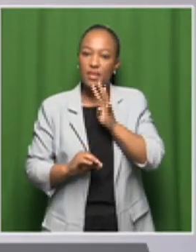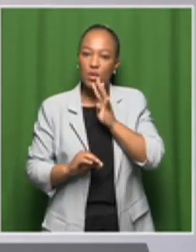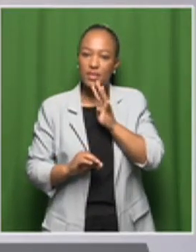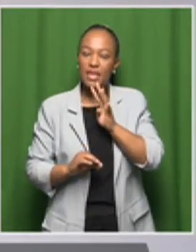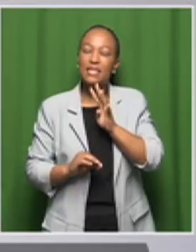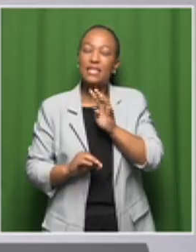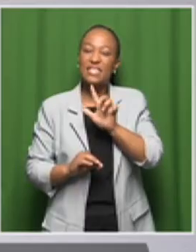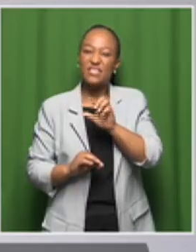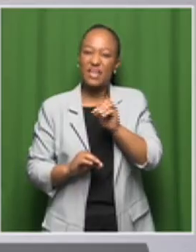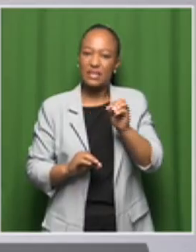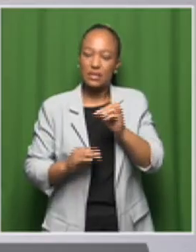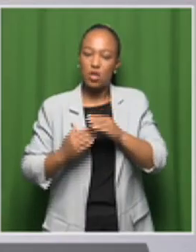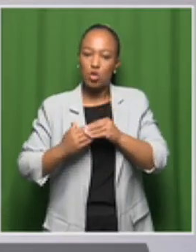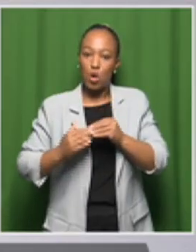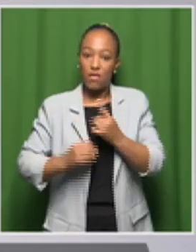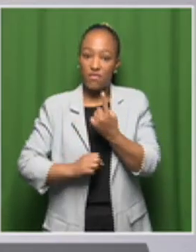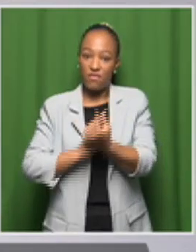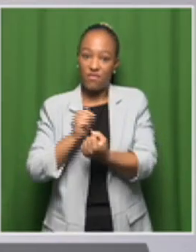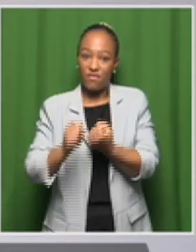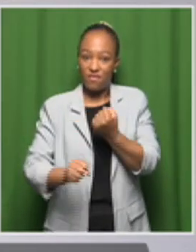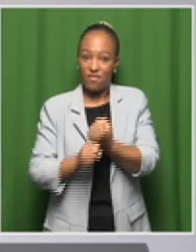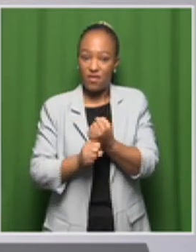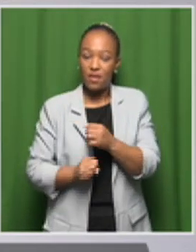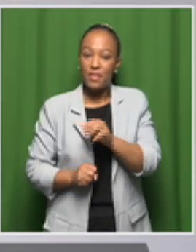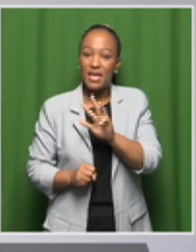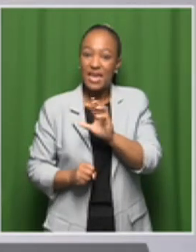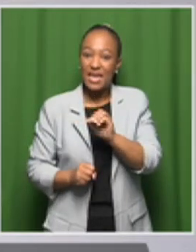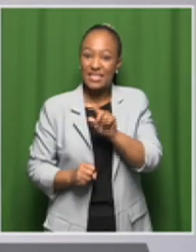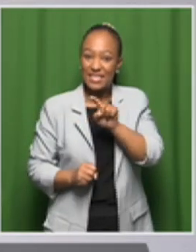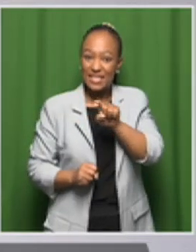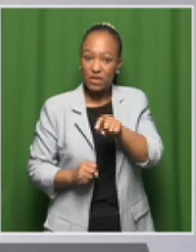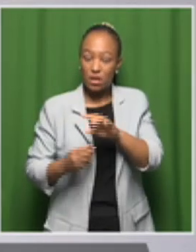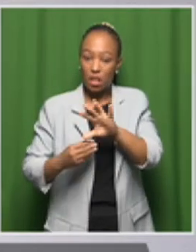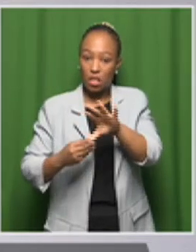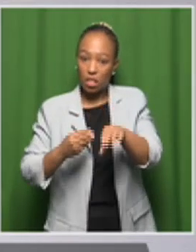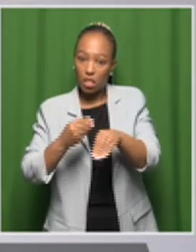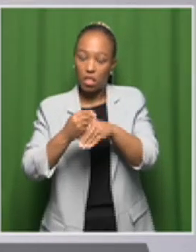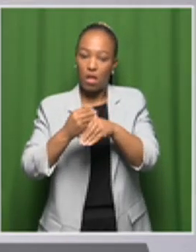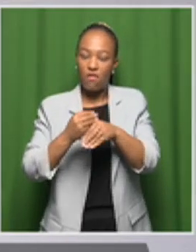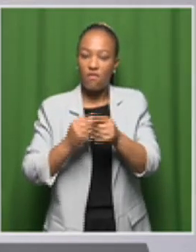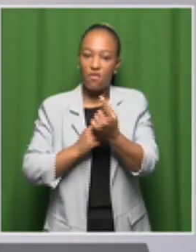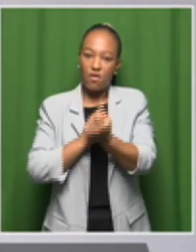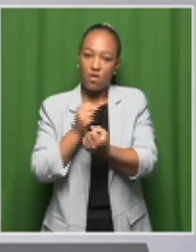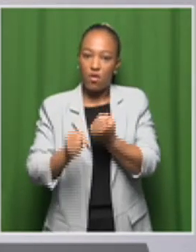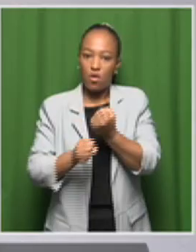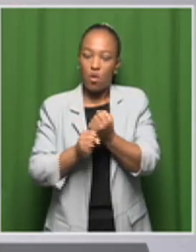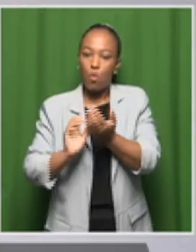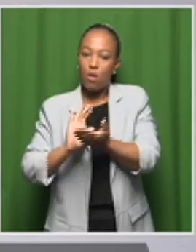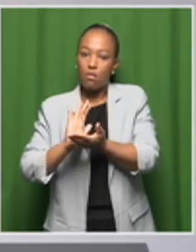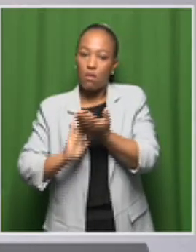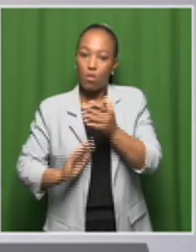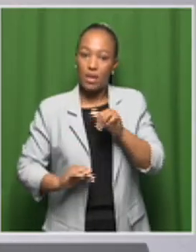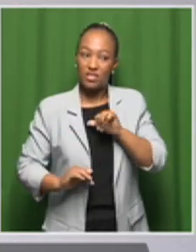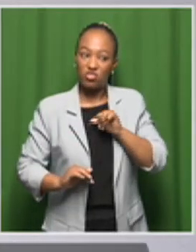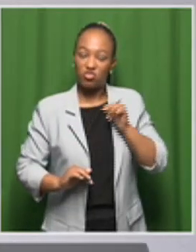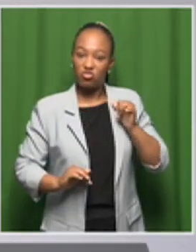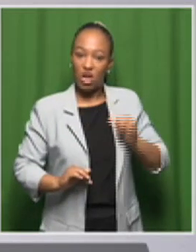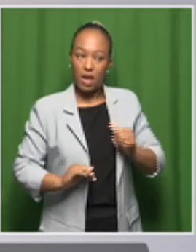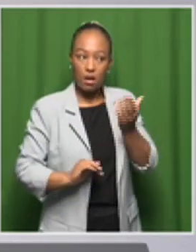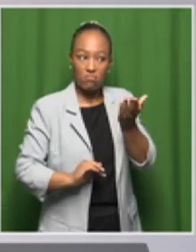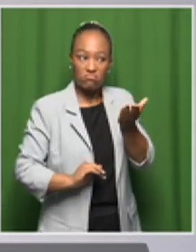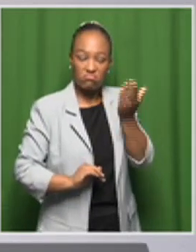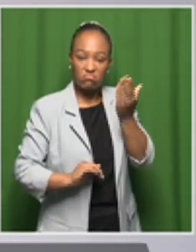$4,700 per year. That's almost 90,000 rand added to their annual cost. With higher tariffs imposed on China,